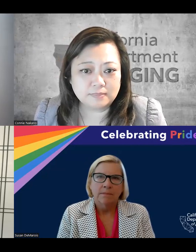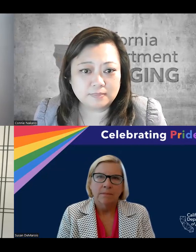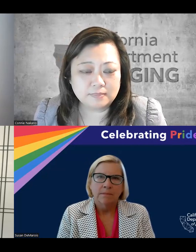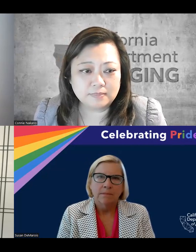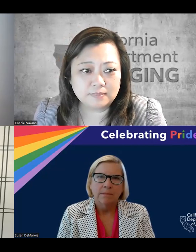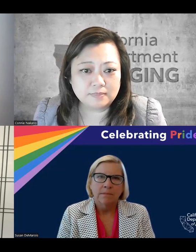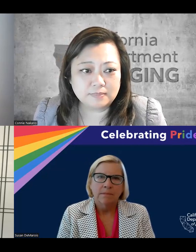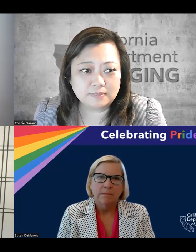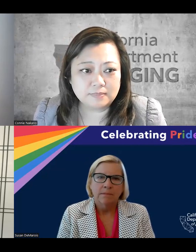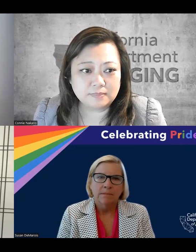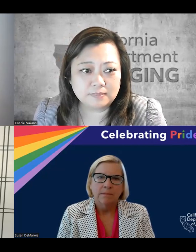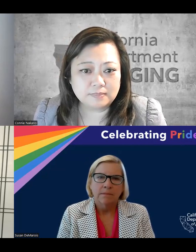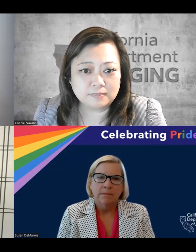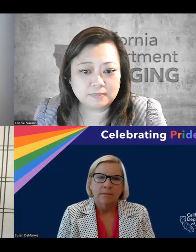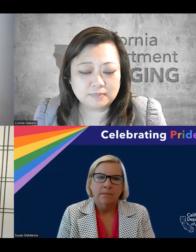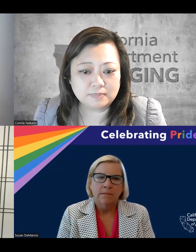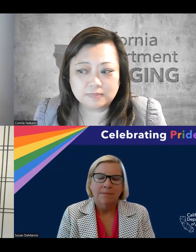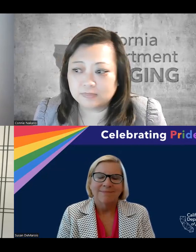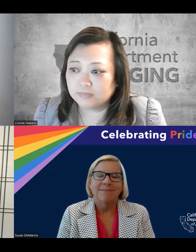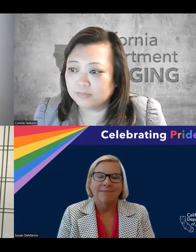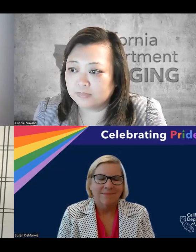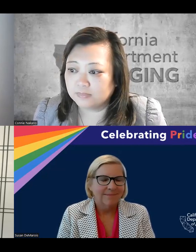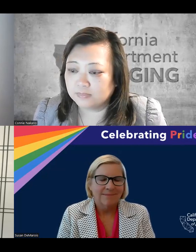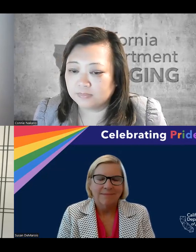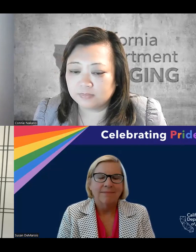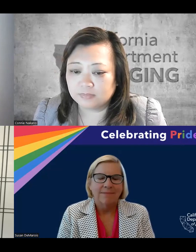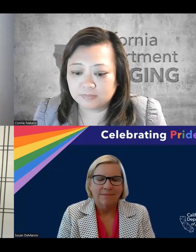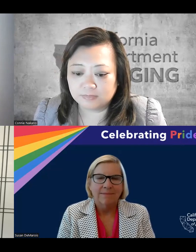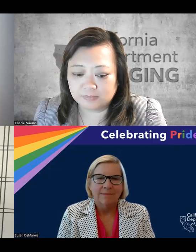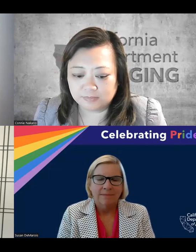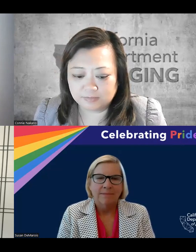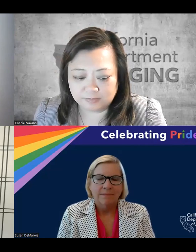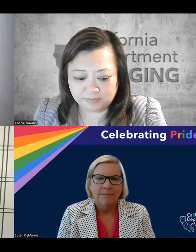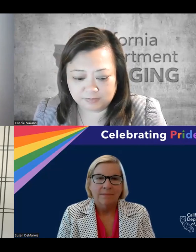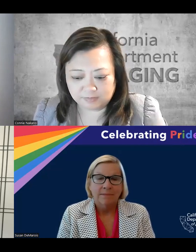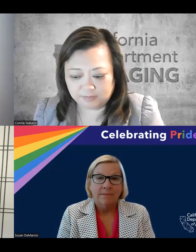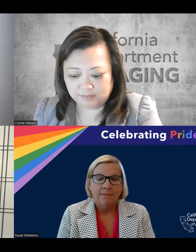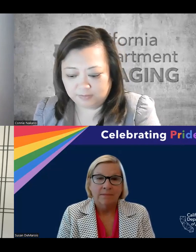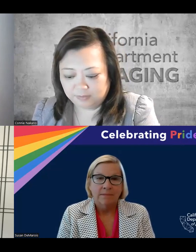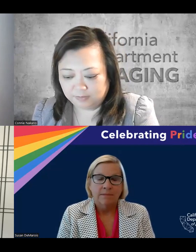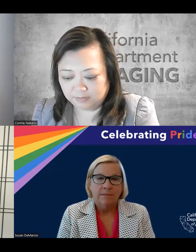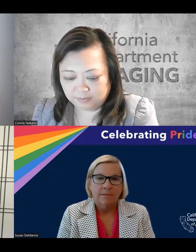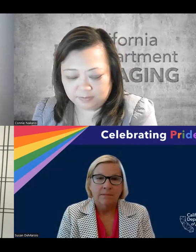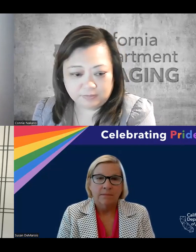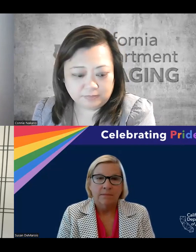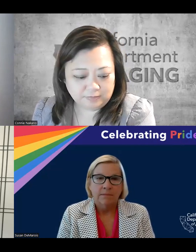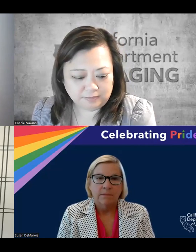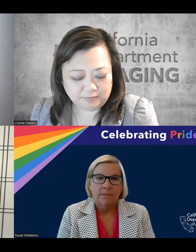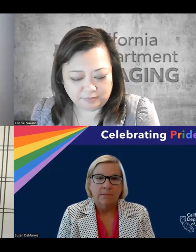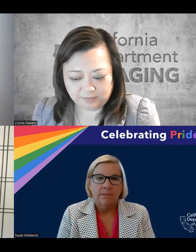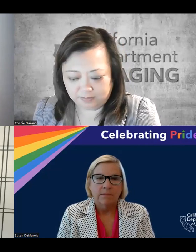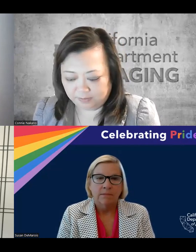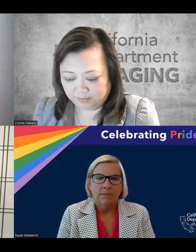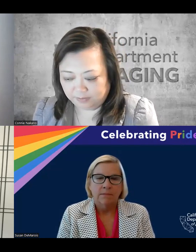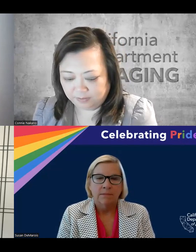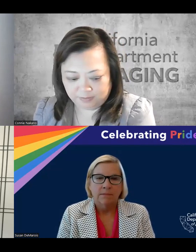just, kind of stick older people over there in the corner and say, okay, we're taking care of them. With reality, we're, kind of putting